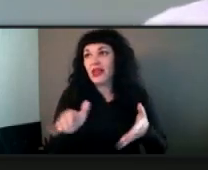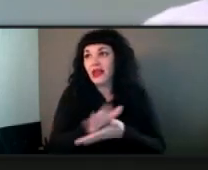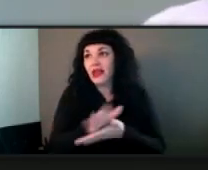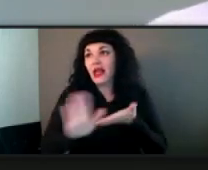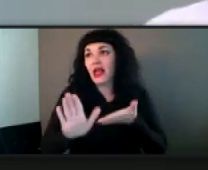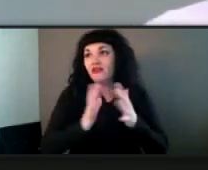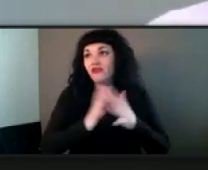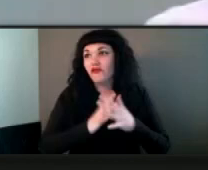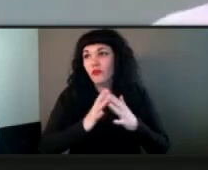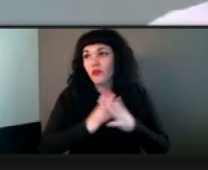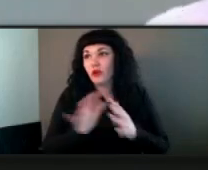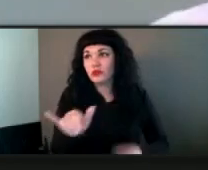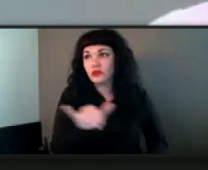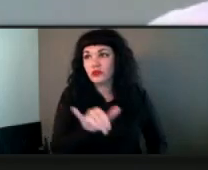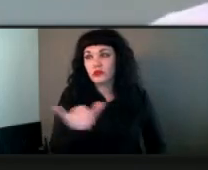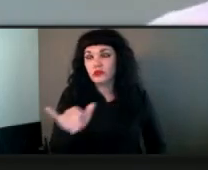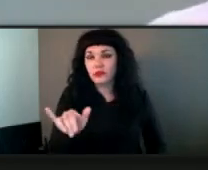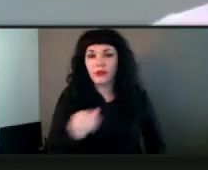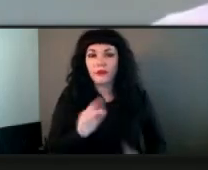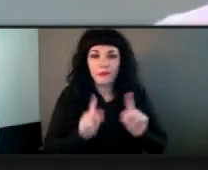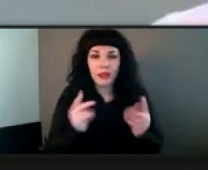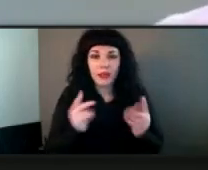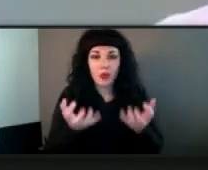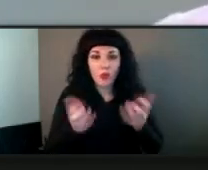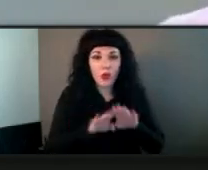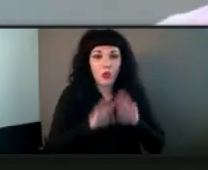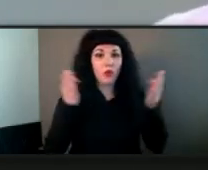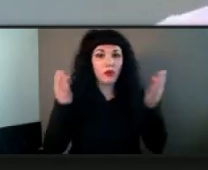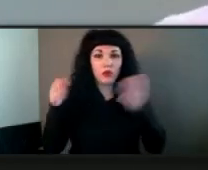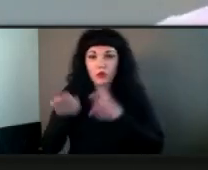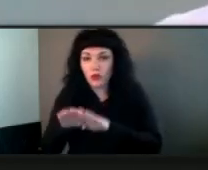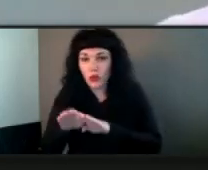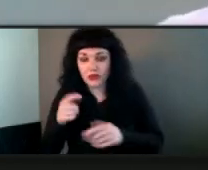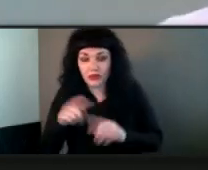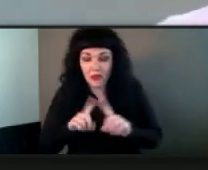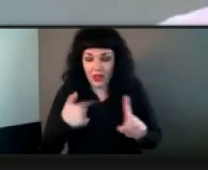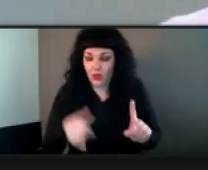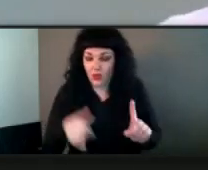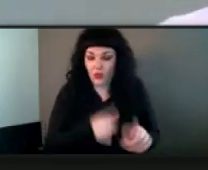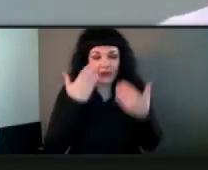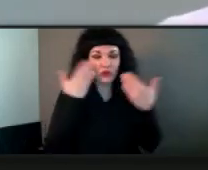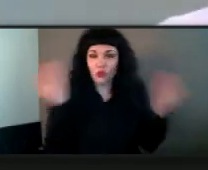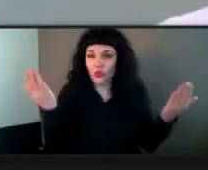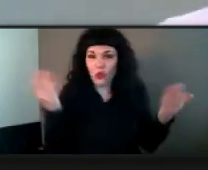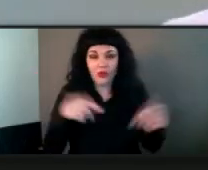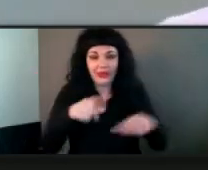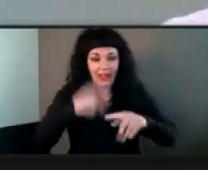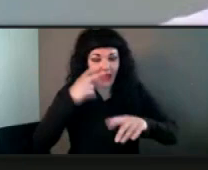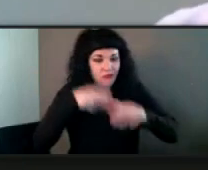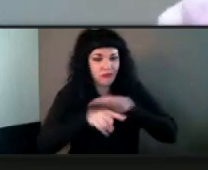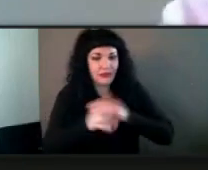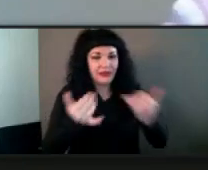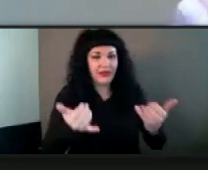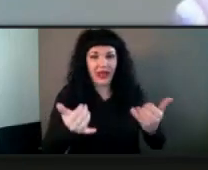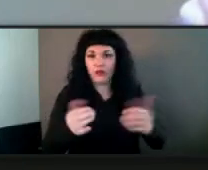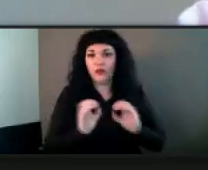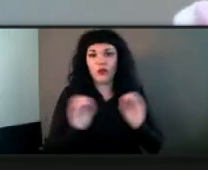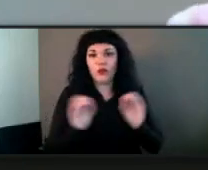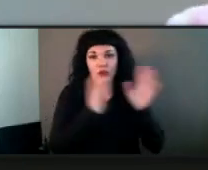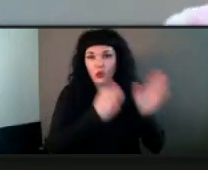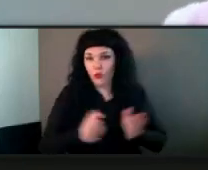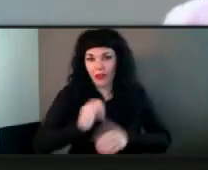want to close. There's a lot of unknowns. And the unfortunate thing is, because of the unknowns of how to deal with it, is that there's really no plan in